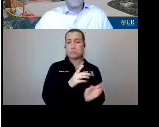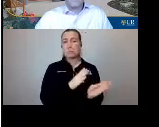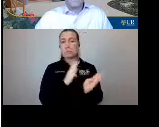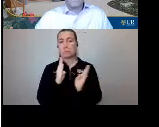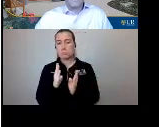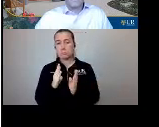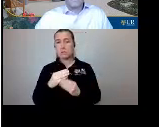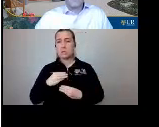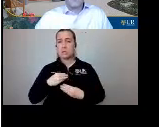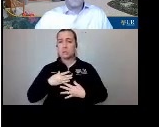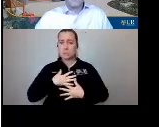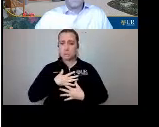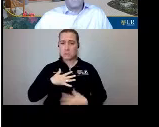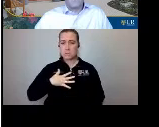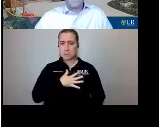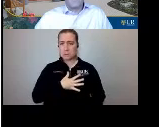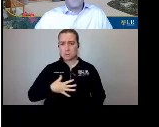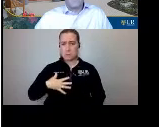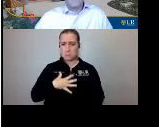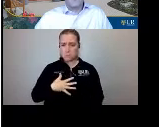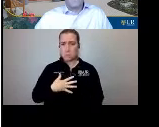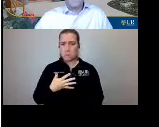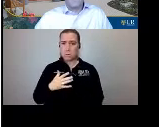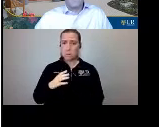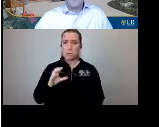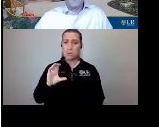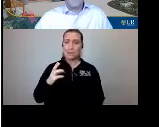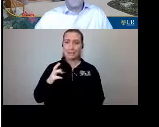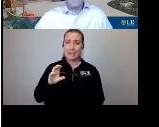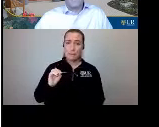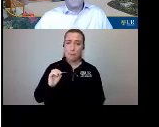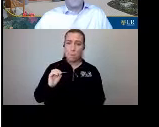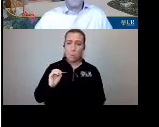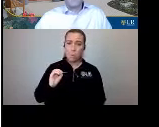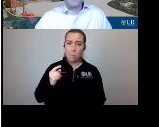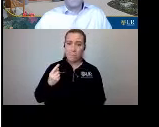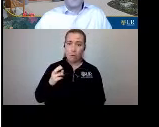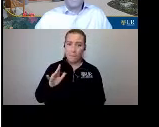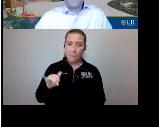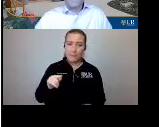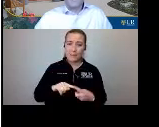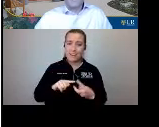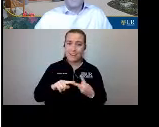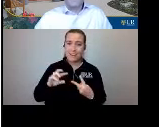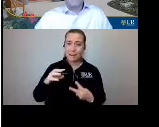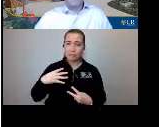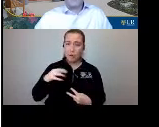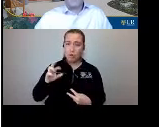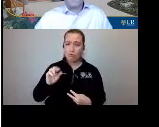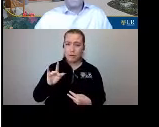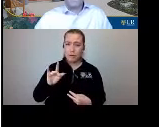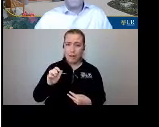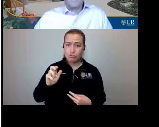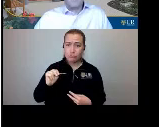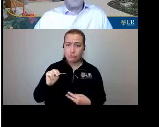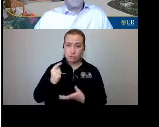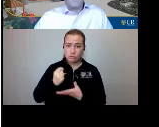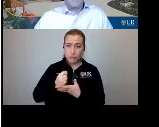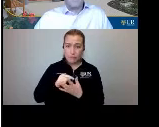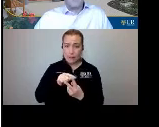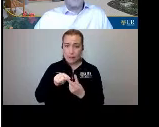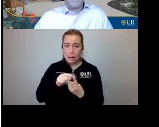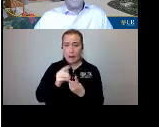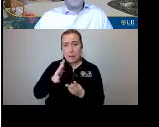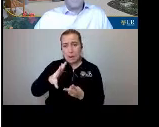spread into the lymph nodes with our chemotherapy and radiation therapy treatments,